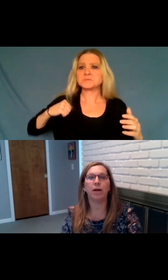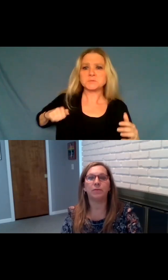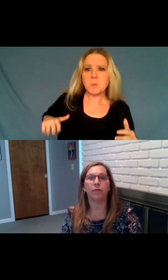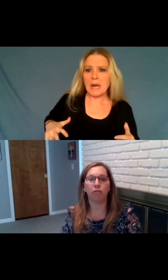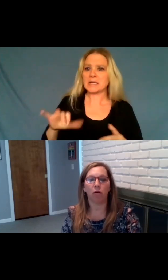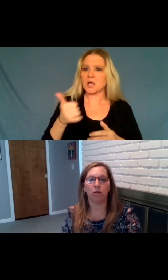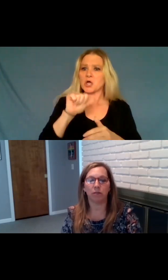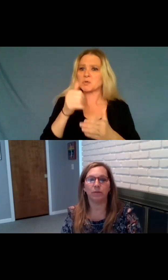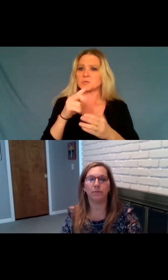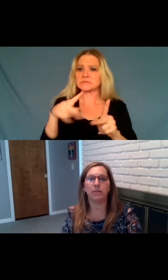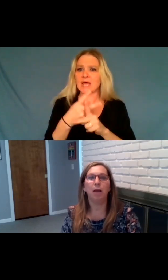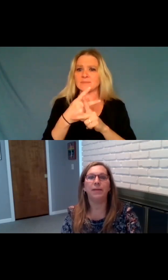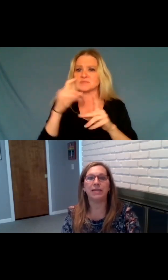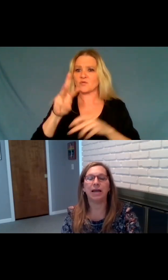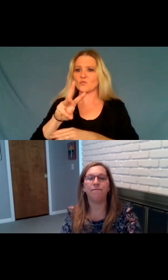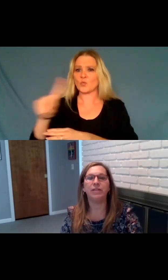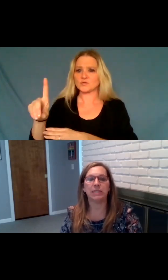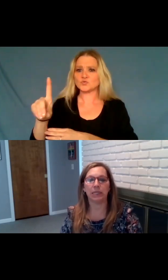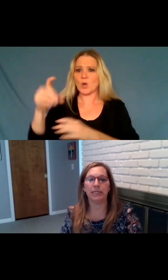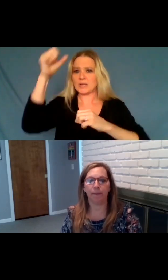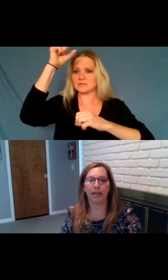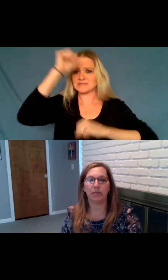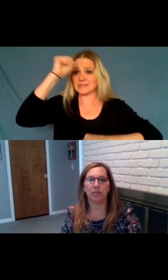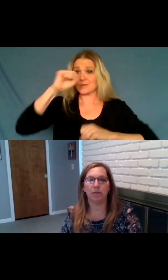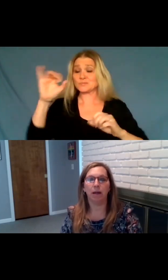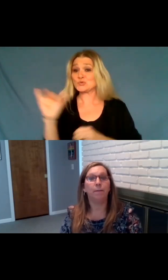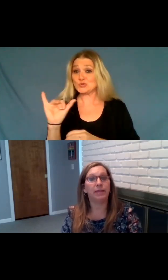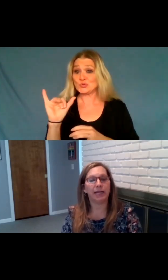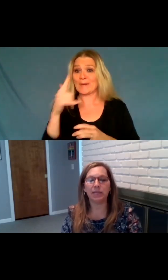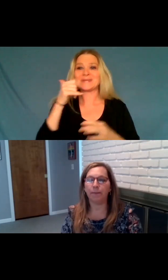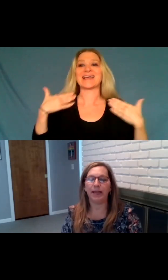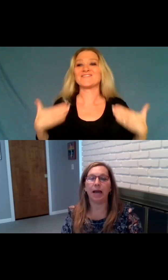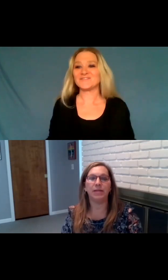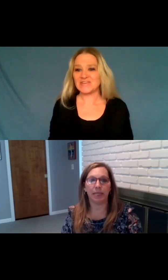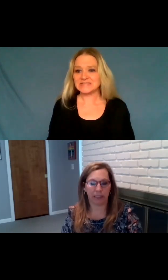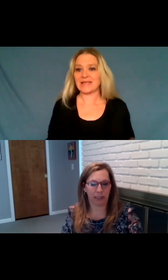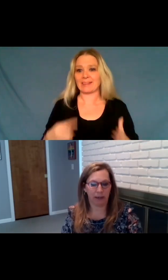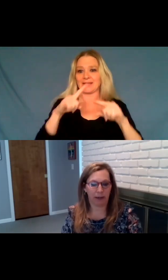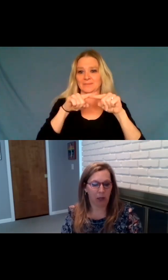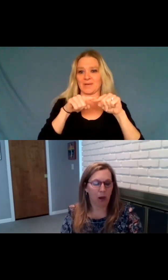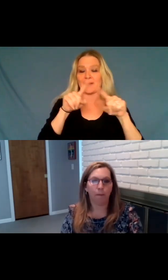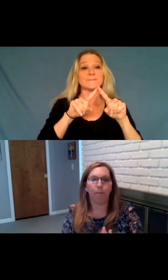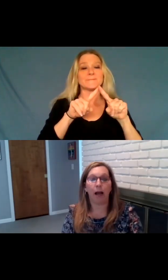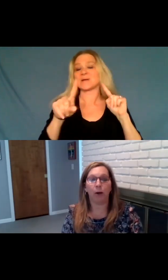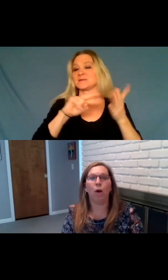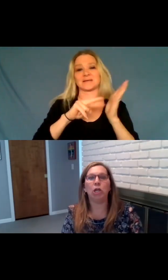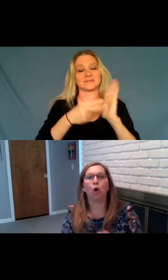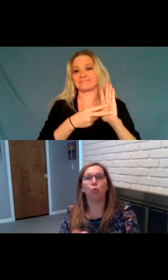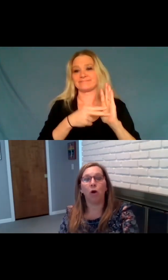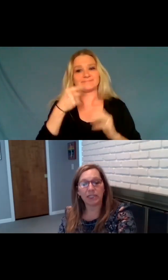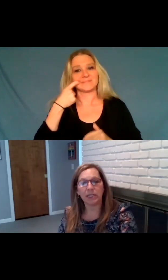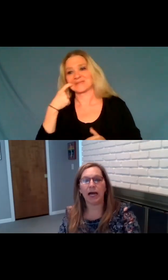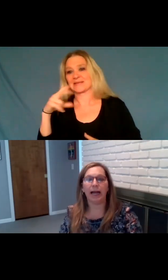other types of withdrawal symptoms because I'm physically dependent. But that doesn't mean I'm addicted. But when